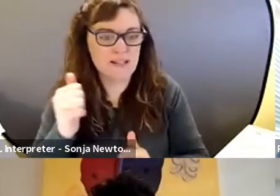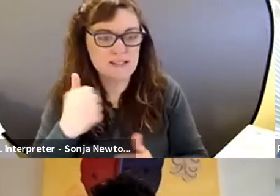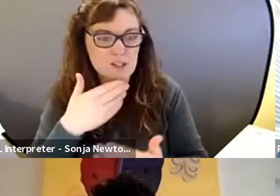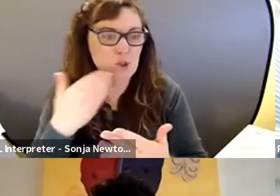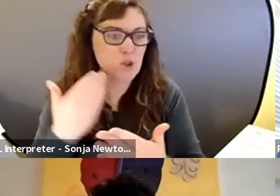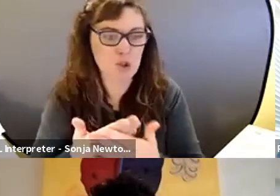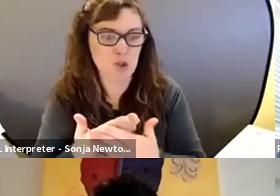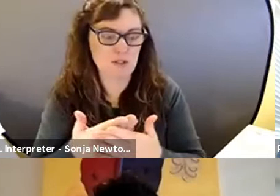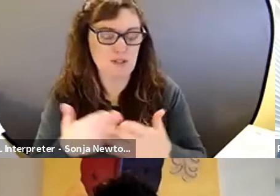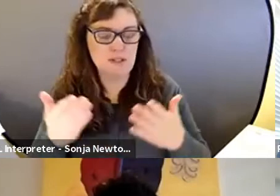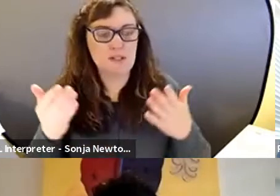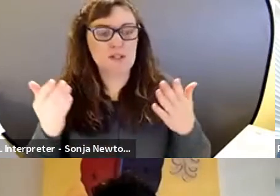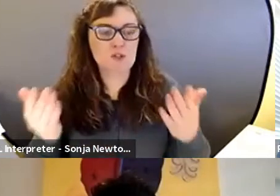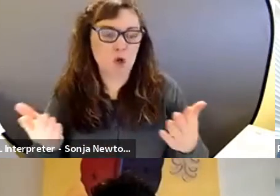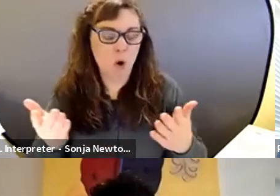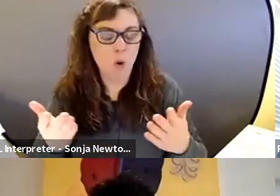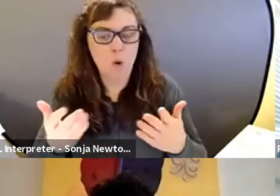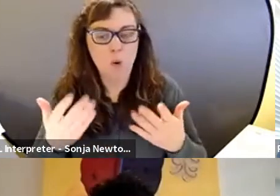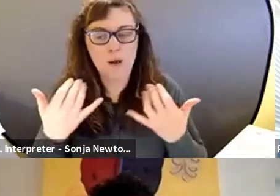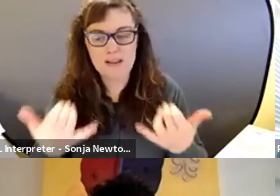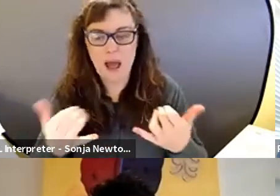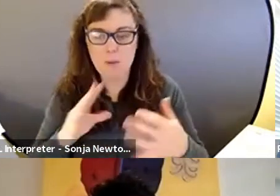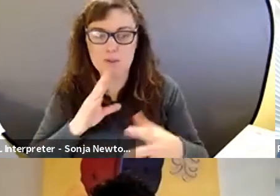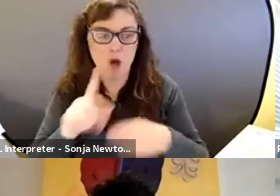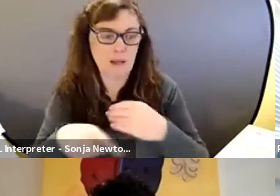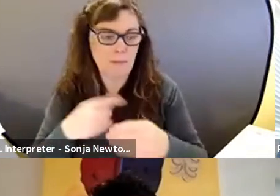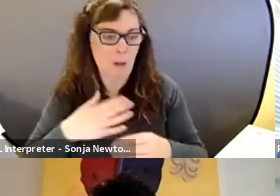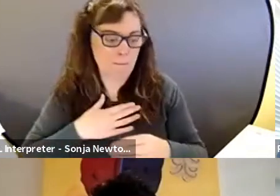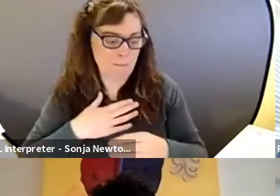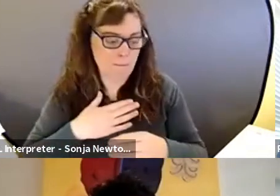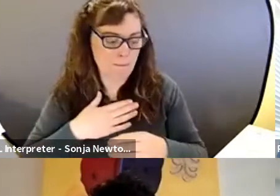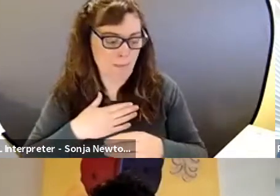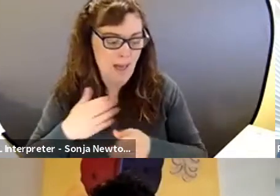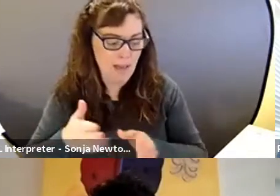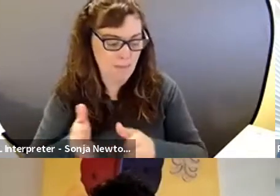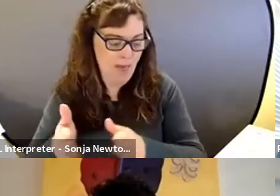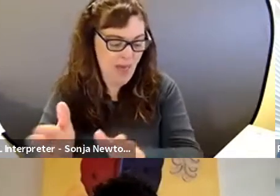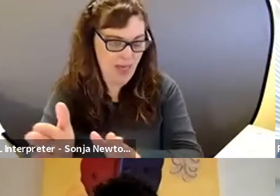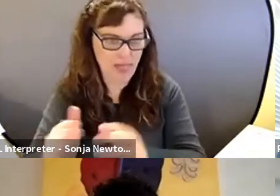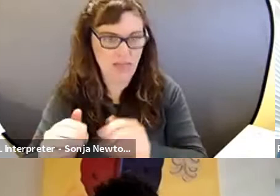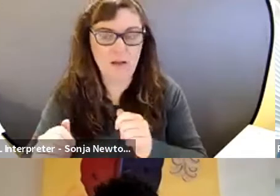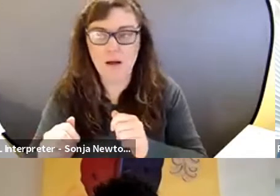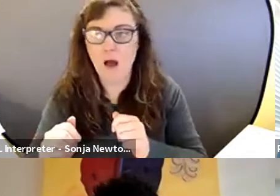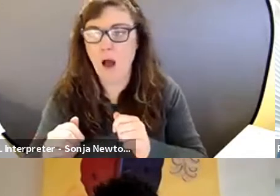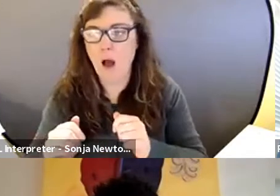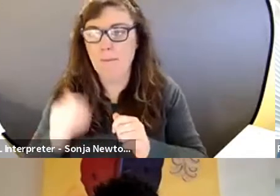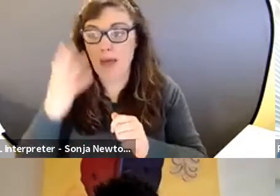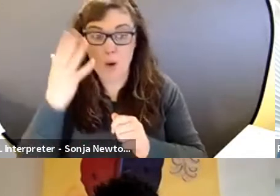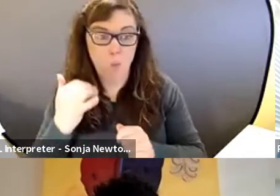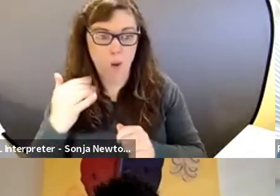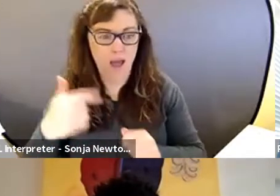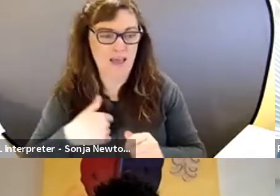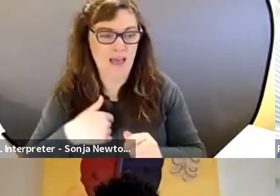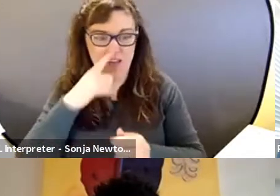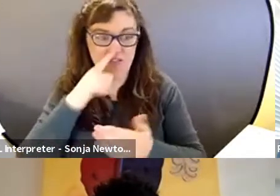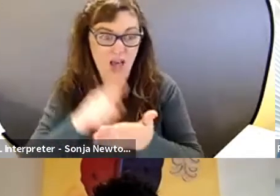And so I'm going to talk to you a little bit about my path and why I really fell in love with industrial